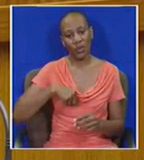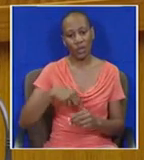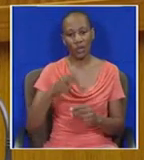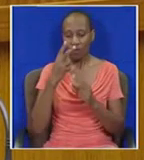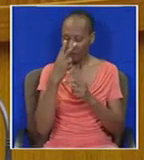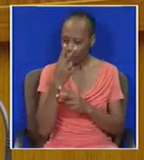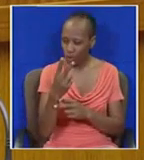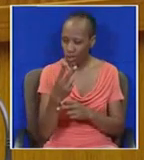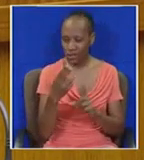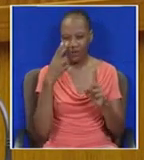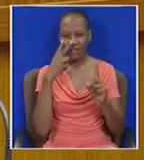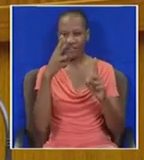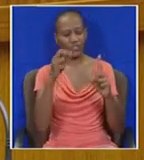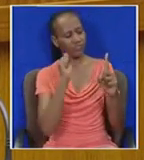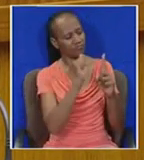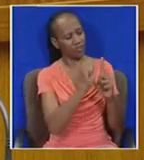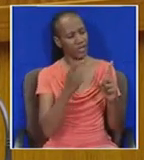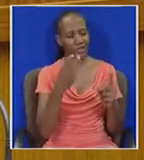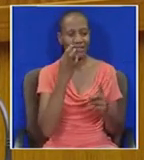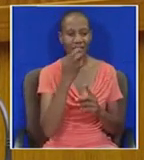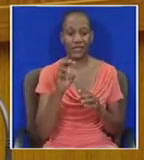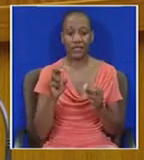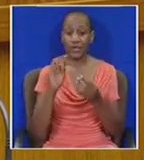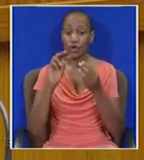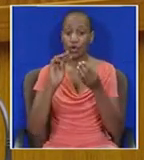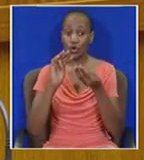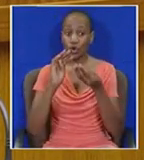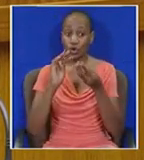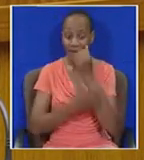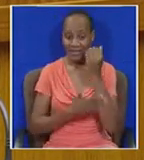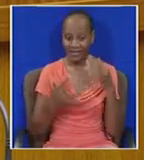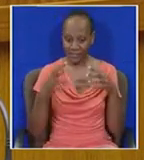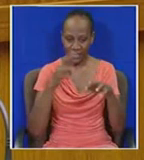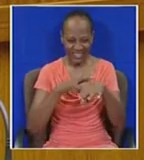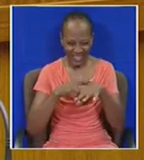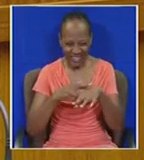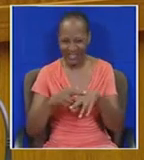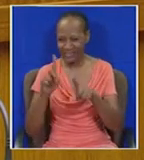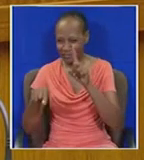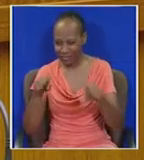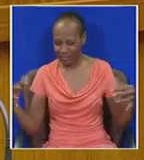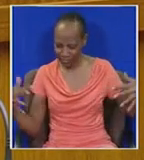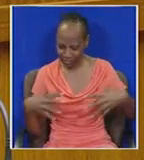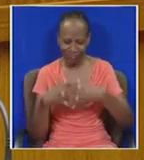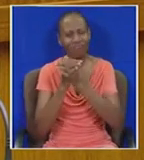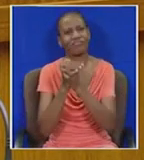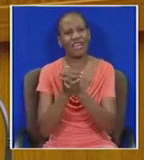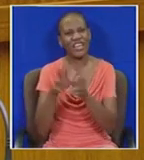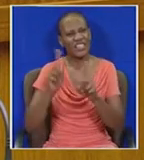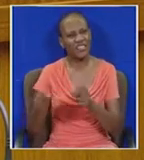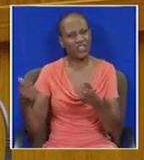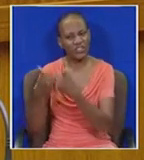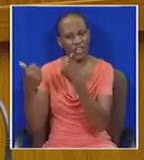Comrade Mandela's vision of a non-racial society in which the social and economic barriers that